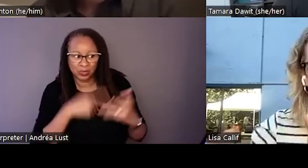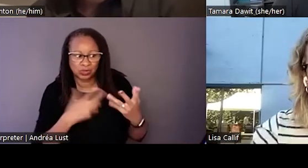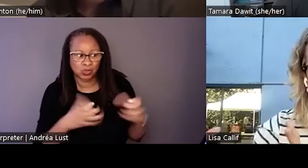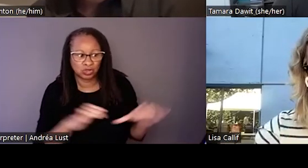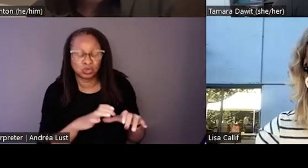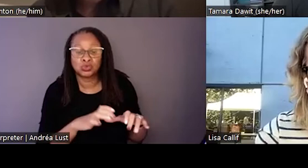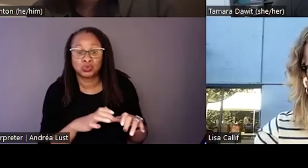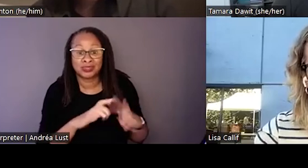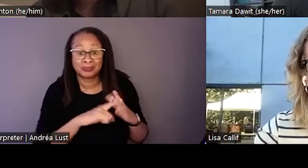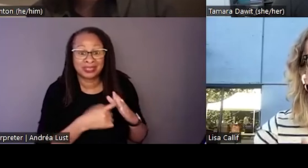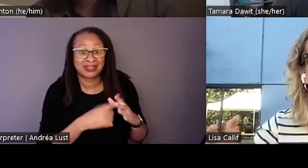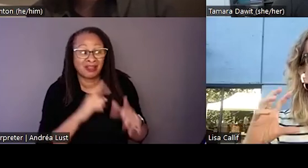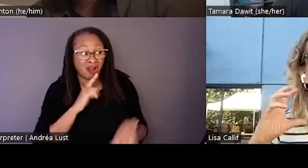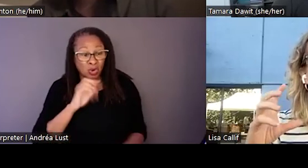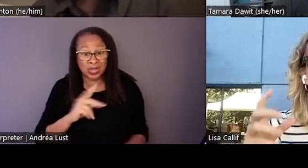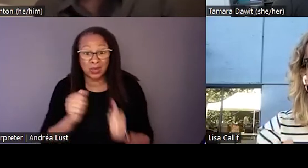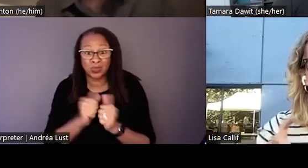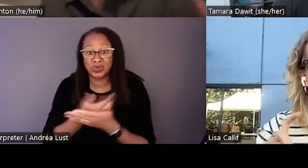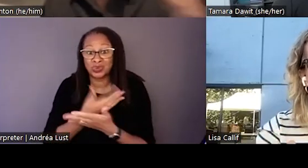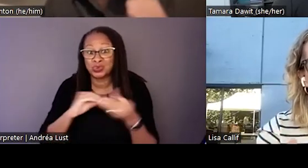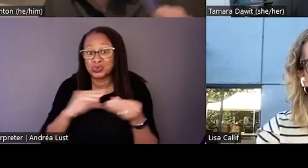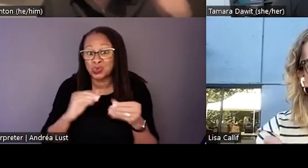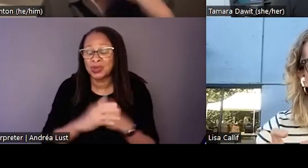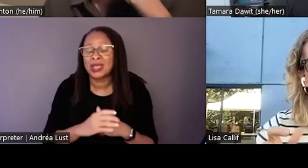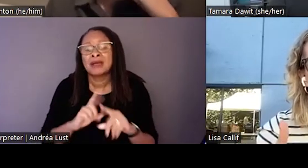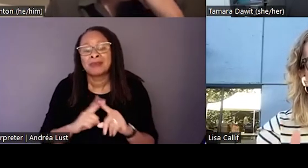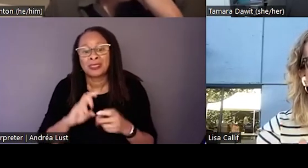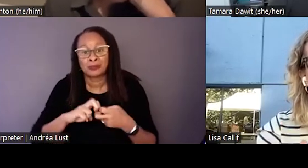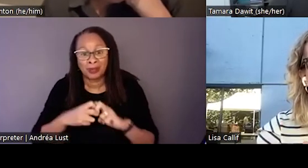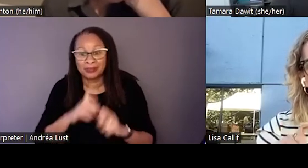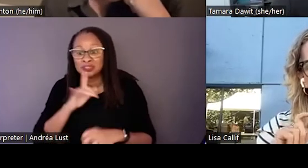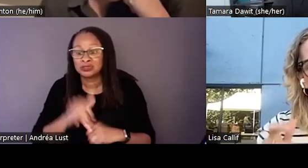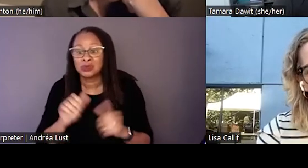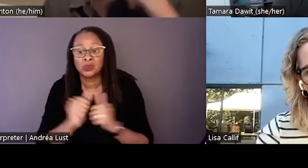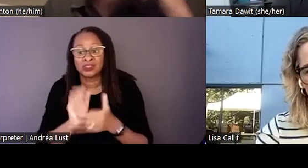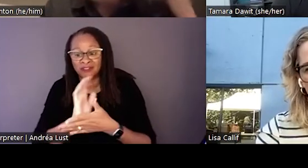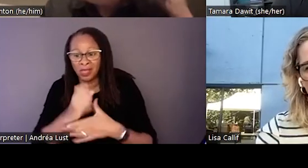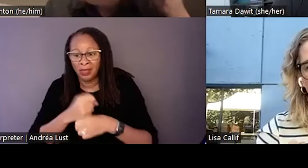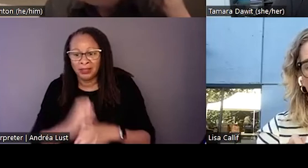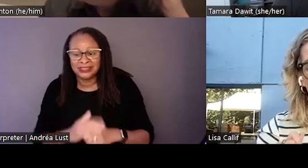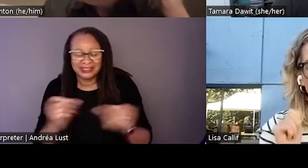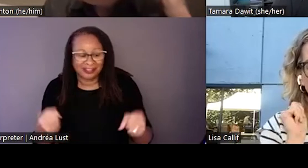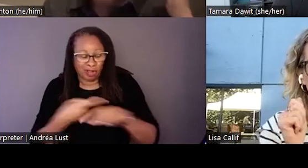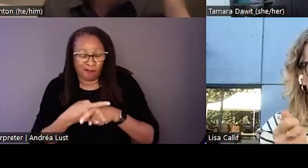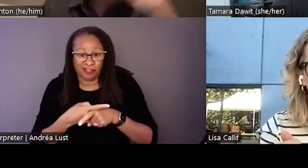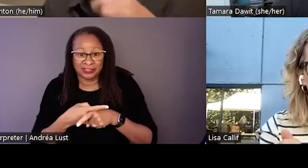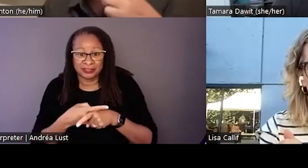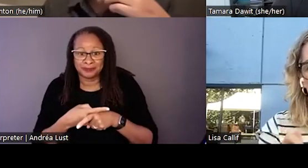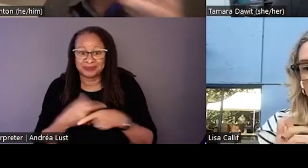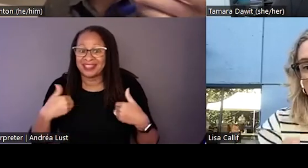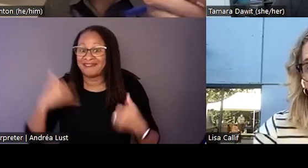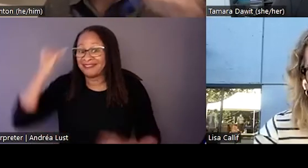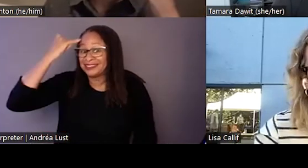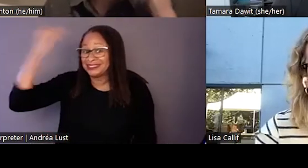you okay with doing this new story? Because where I find the real trouble comes in with filmmakers is just the conflict of they kind of have this idea